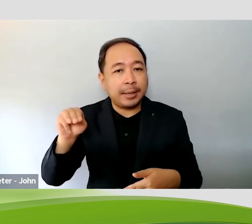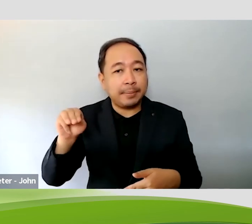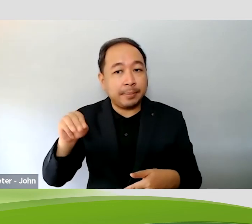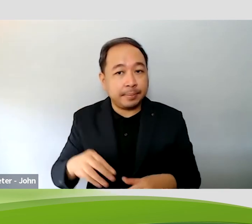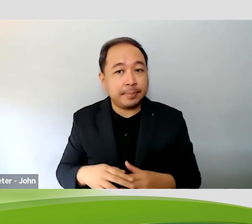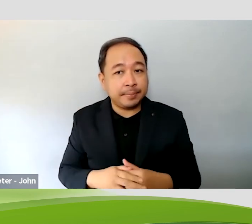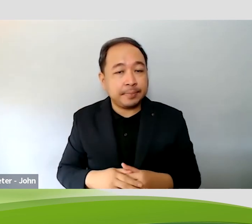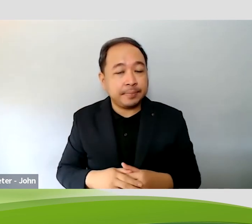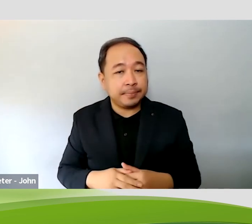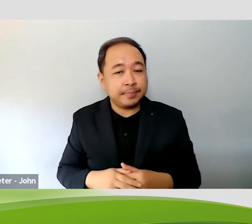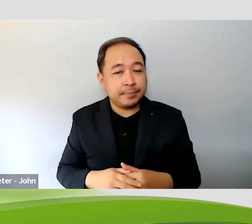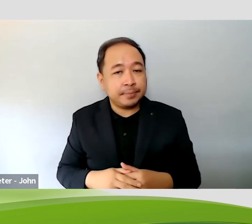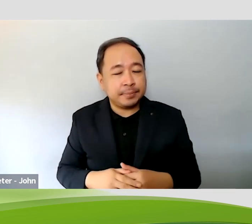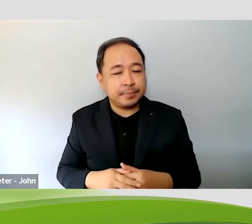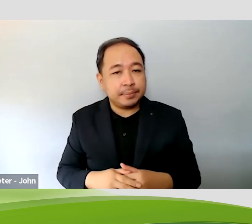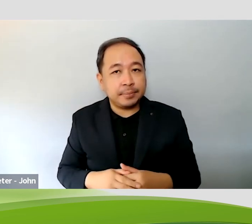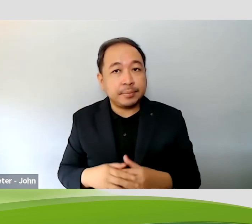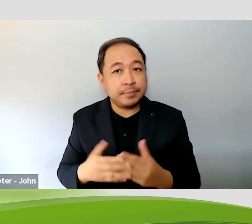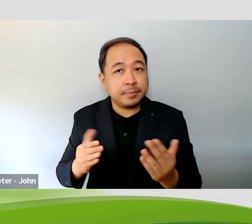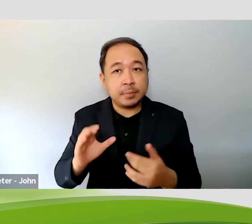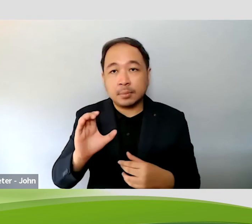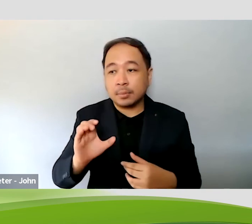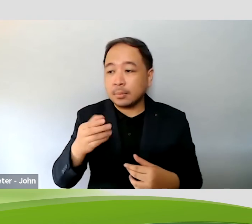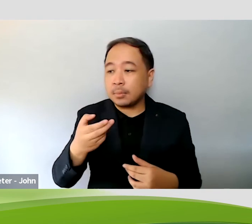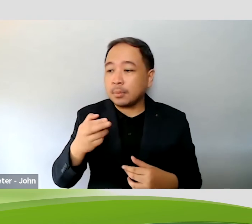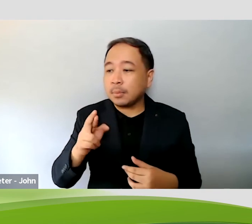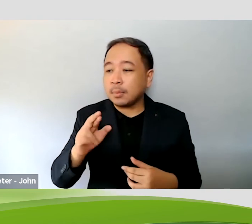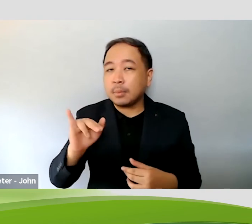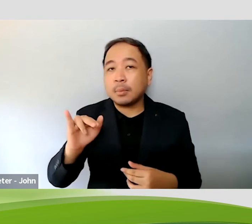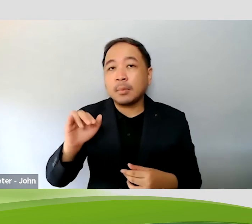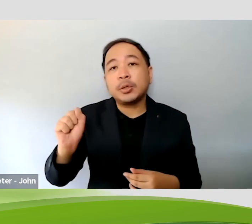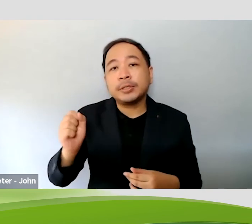speak. So Chris, the floor is yours.